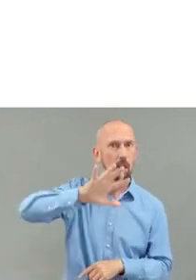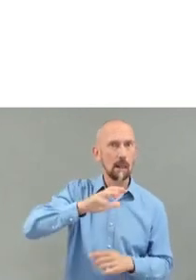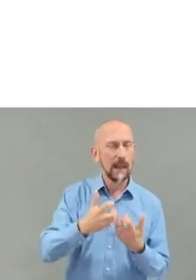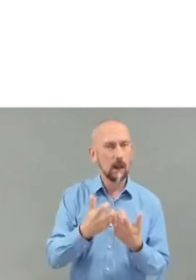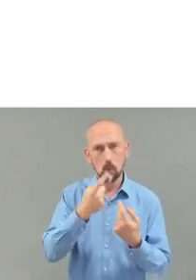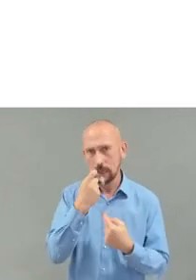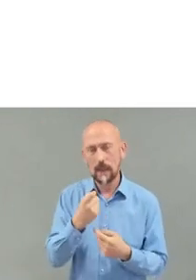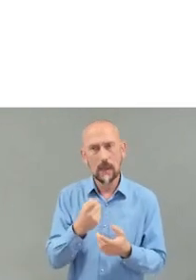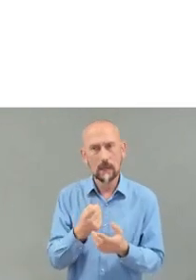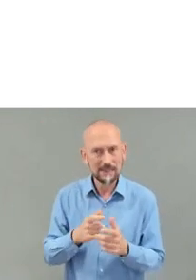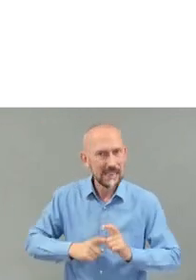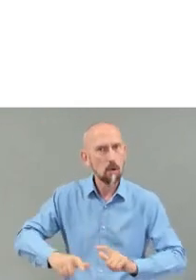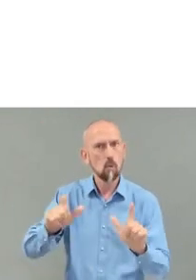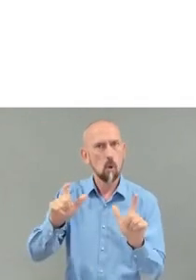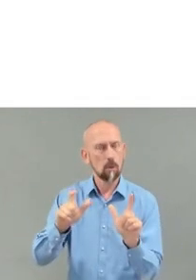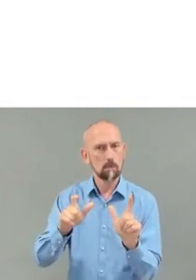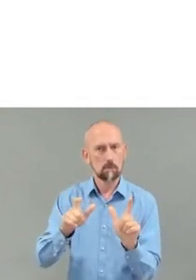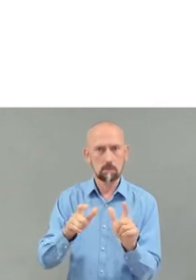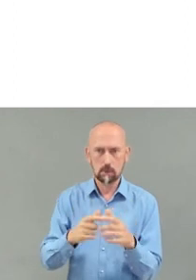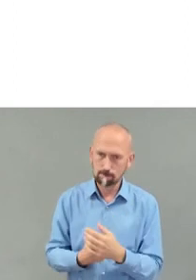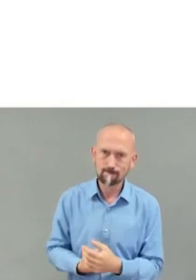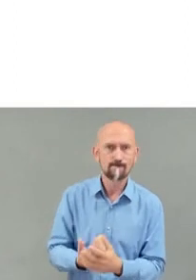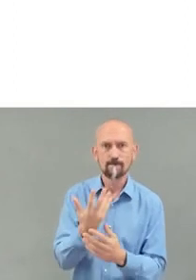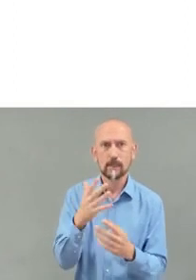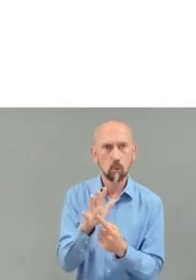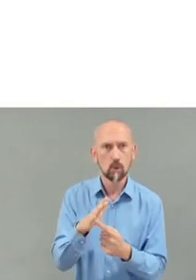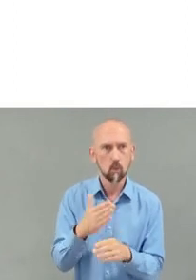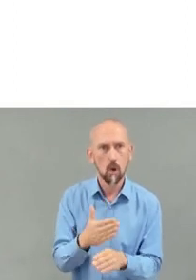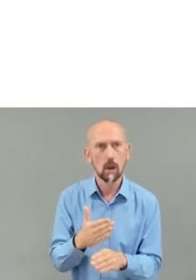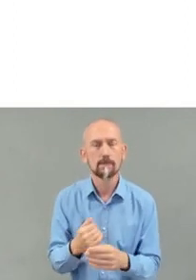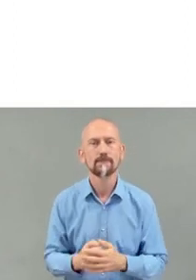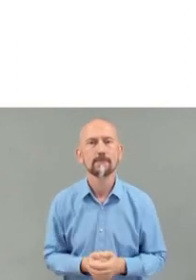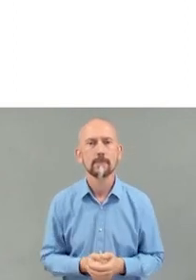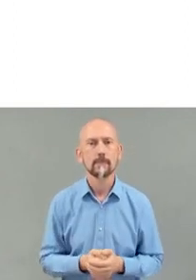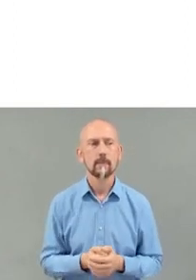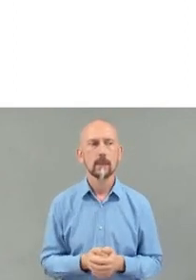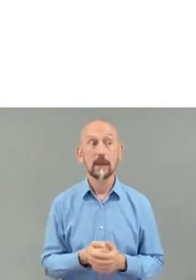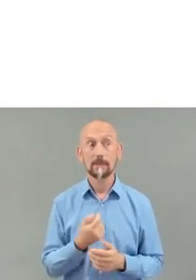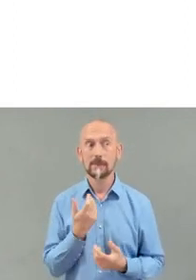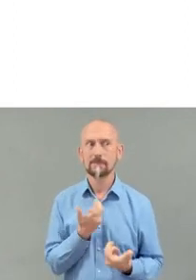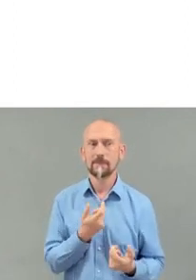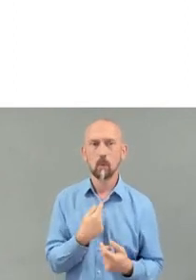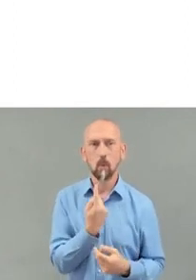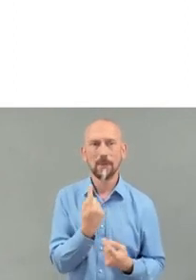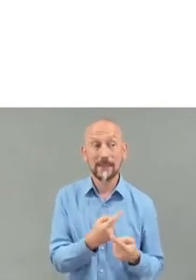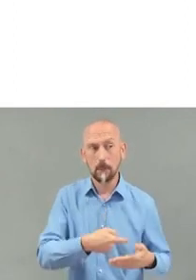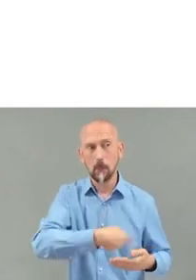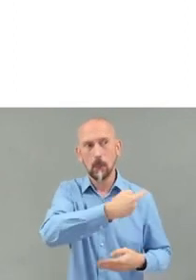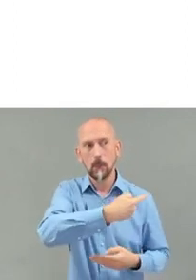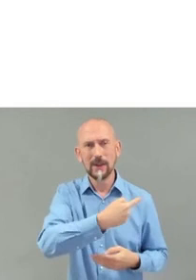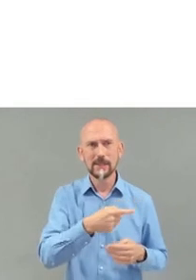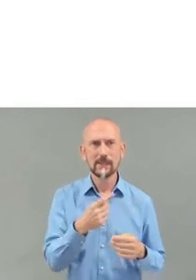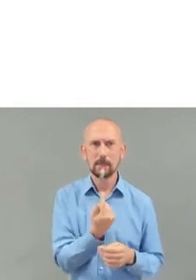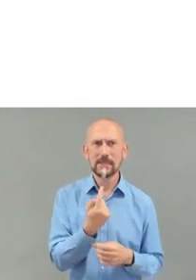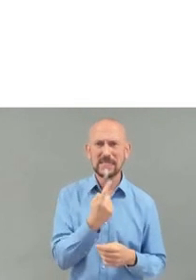this planet. I've seen one thing pop up in the Slido next to me saying it's worrying that we're still discussing equality,